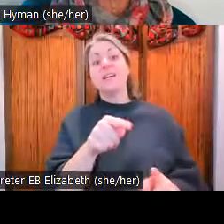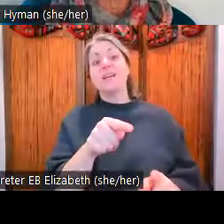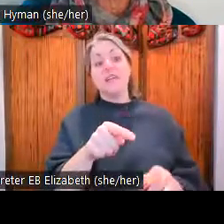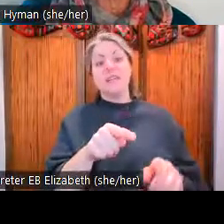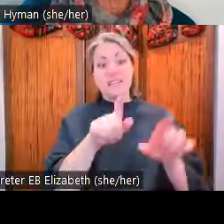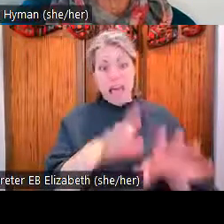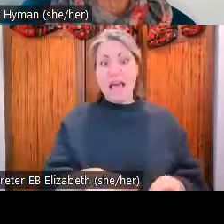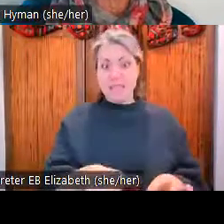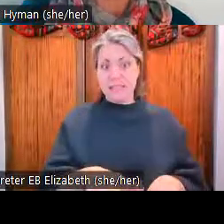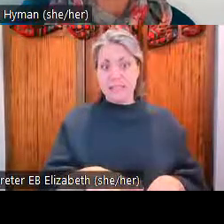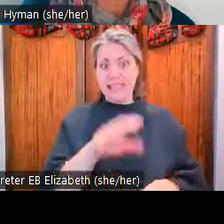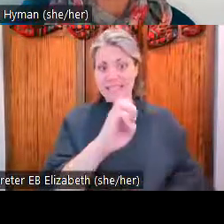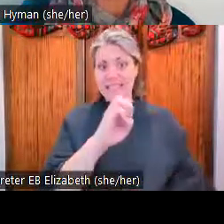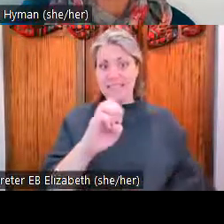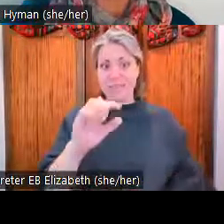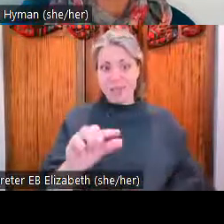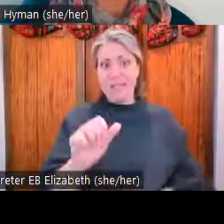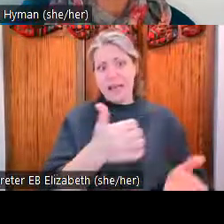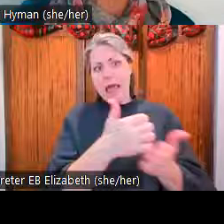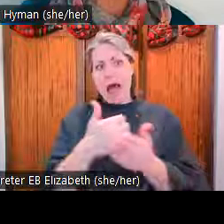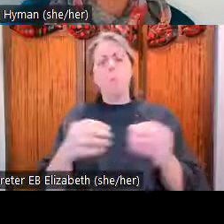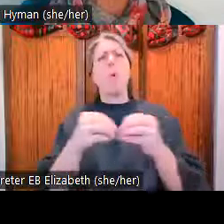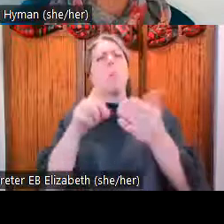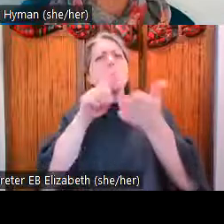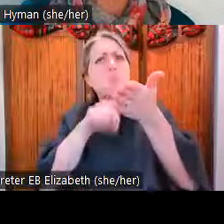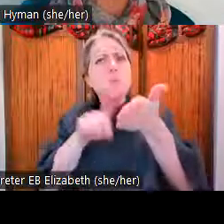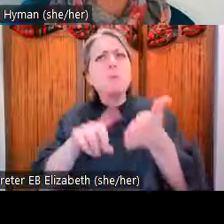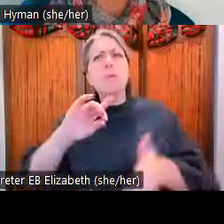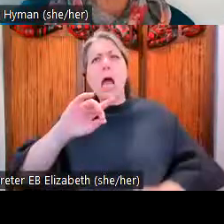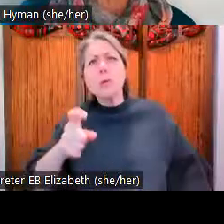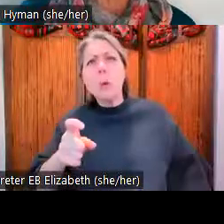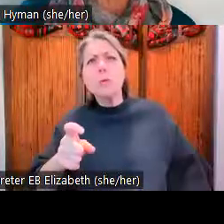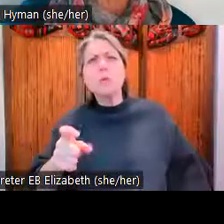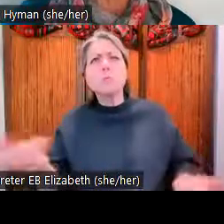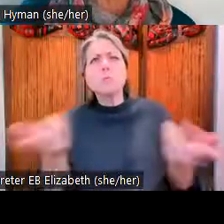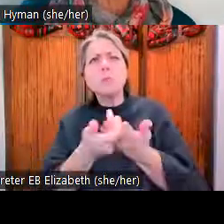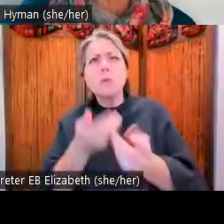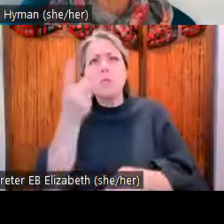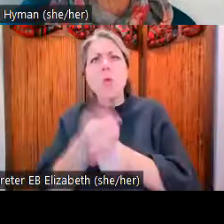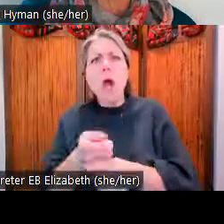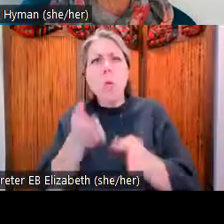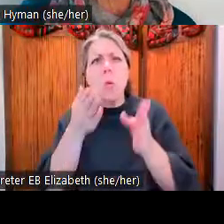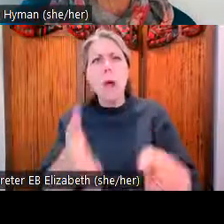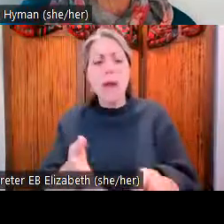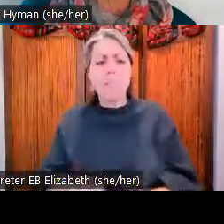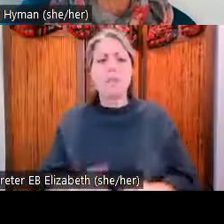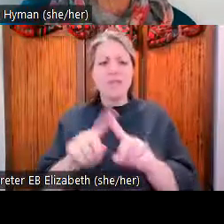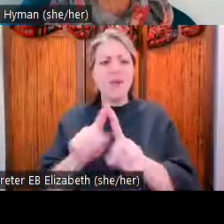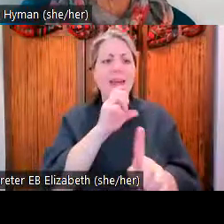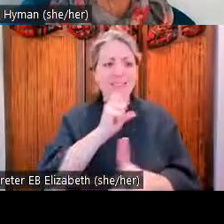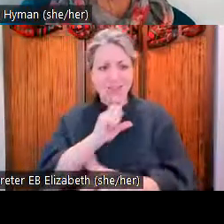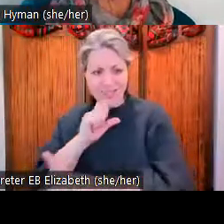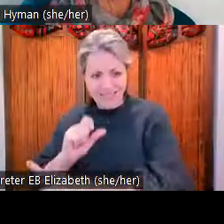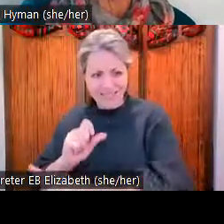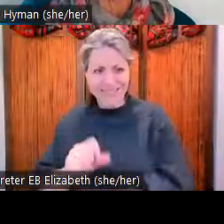how to diagnose more effectively at younger ages. Similarly, the differences